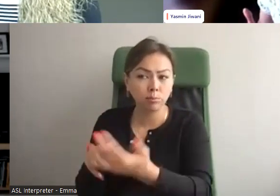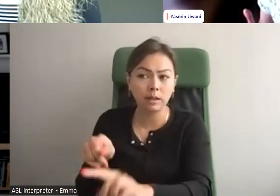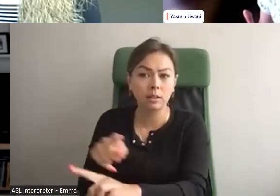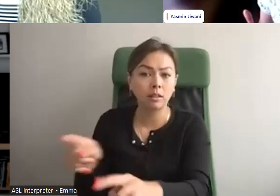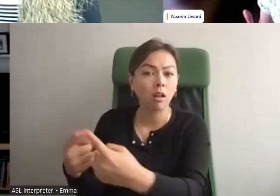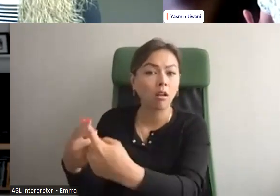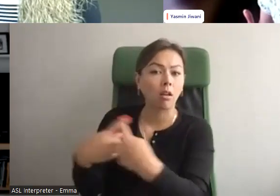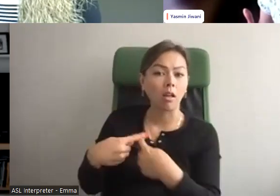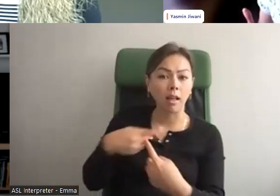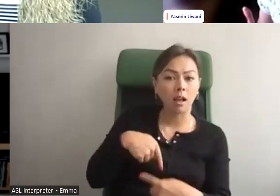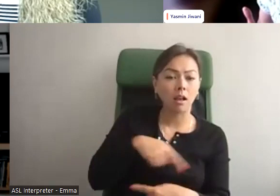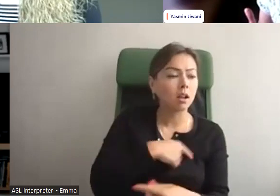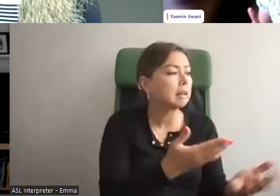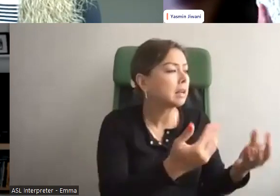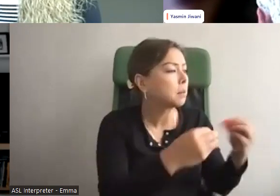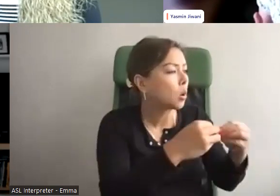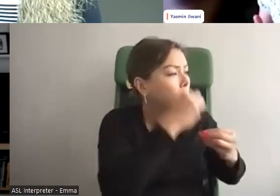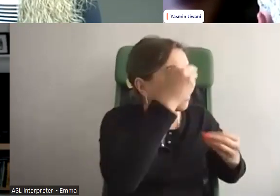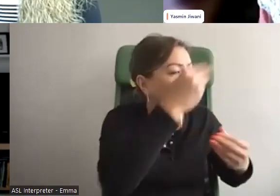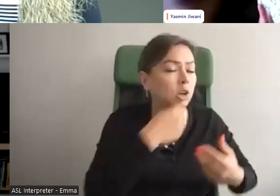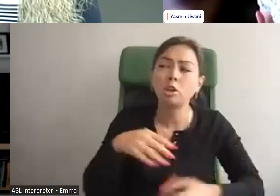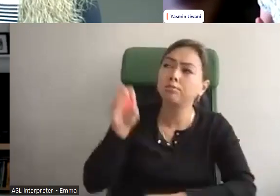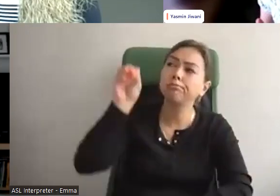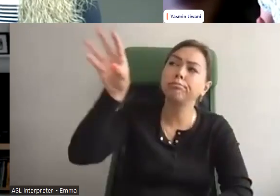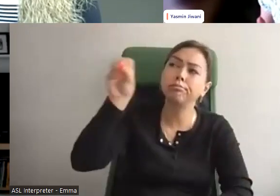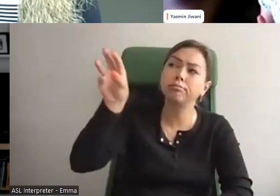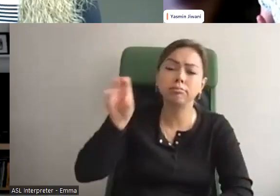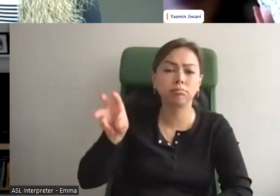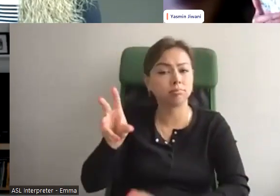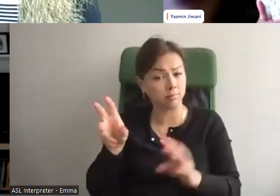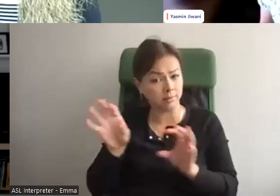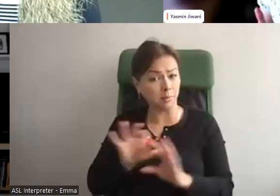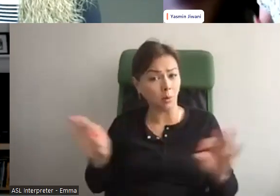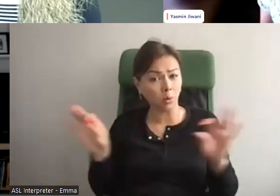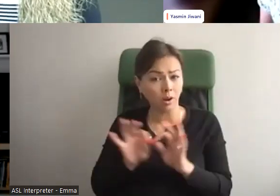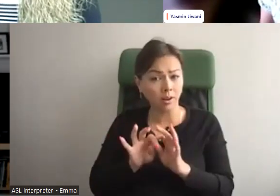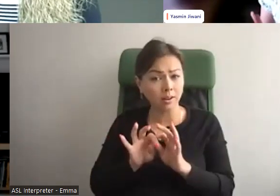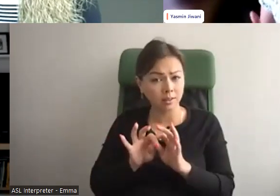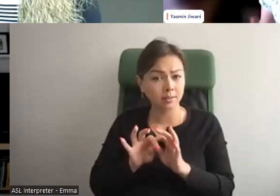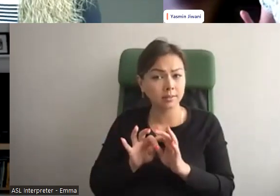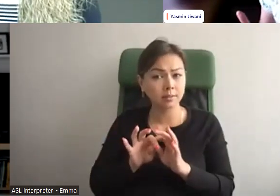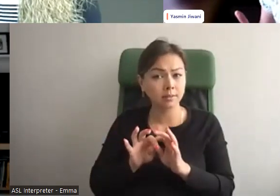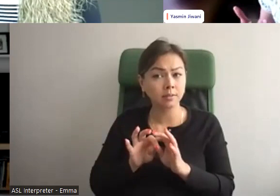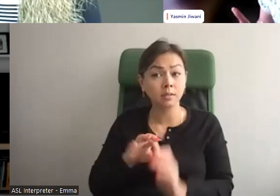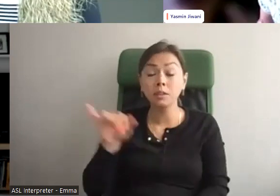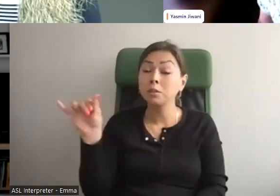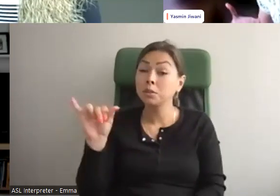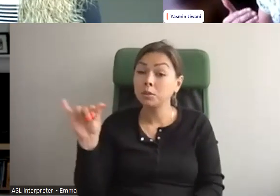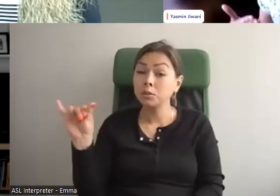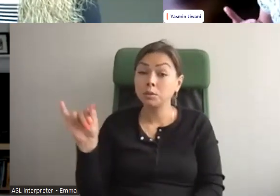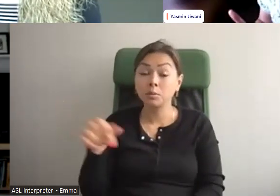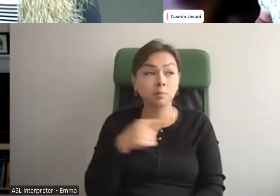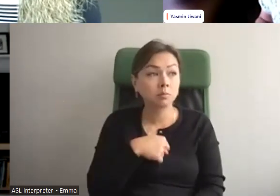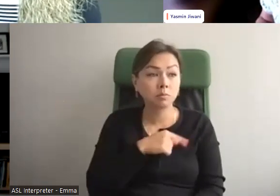the storytellers? So I think this becomes a very important case. And being present at those sort of